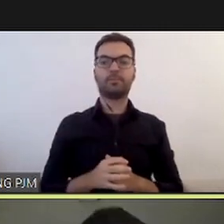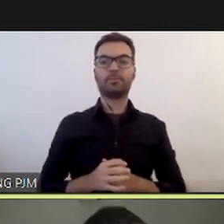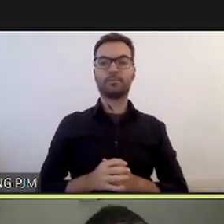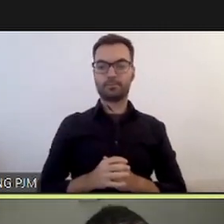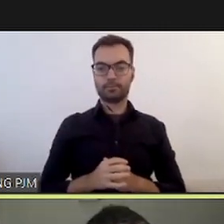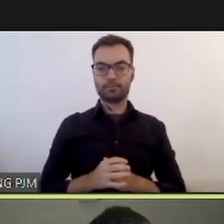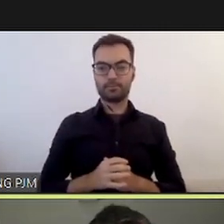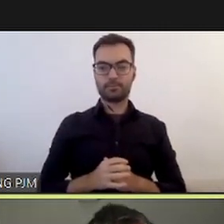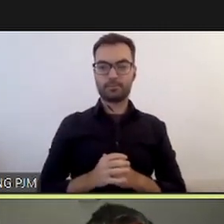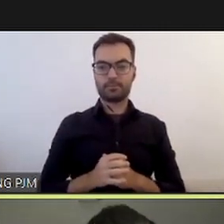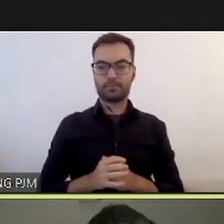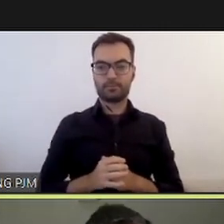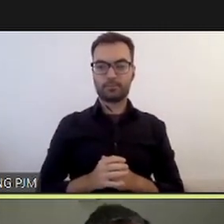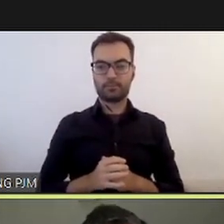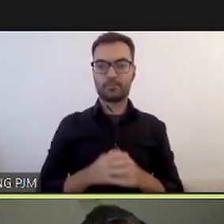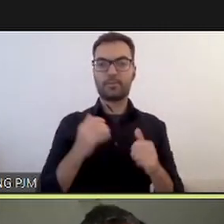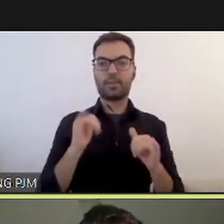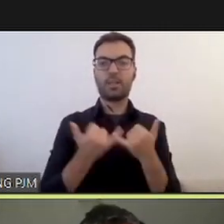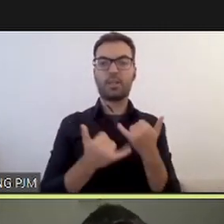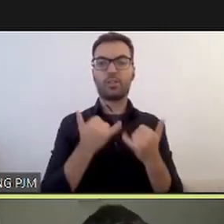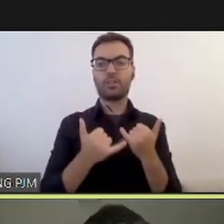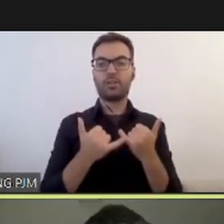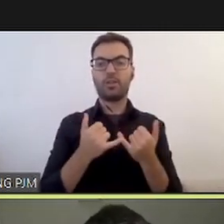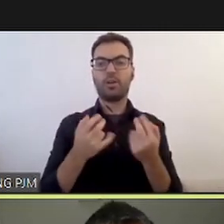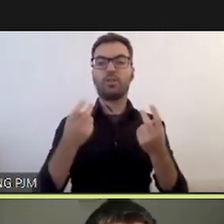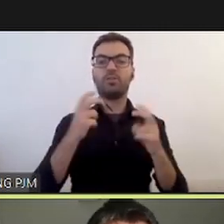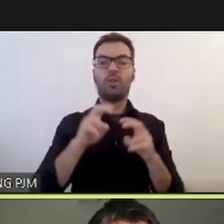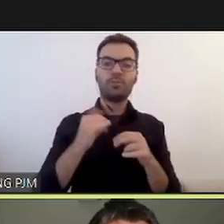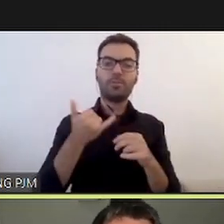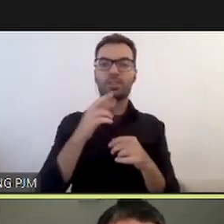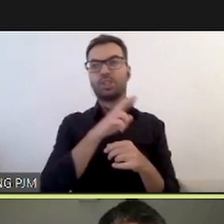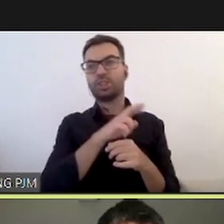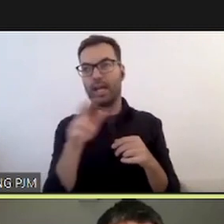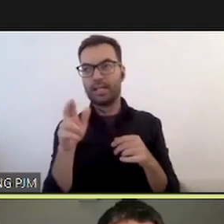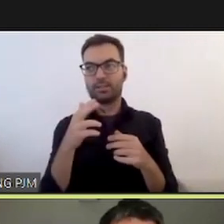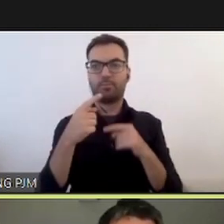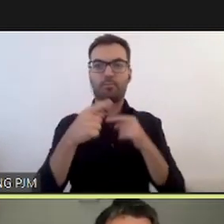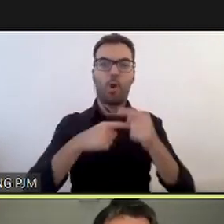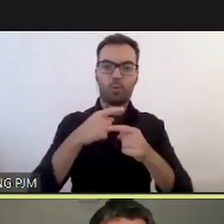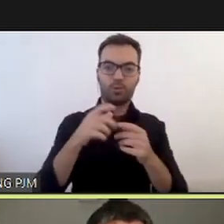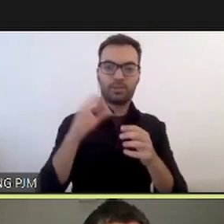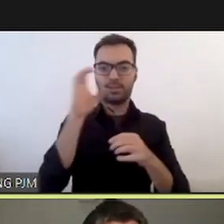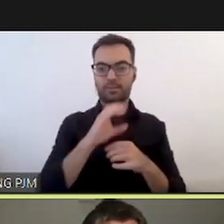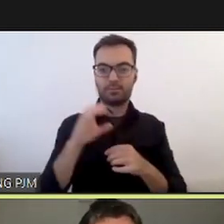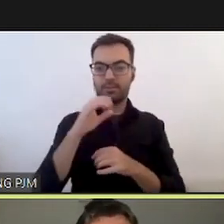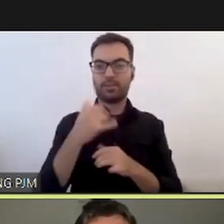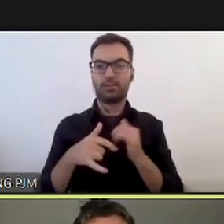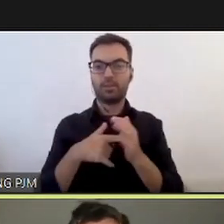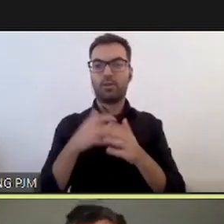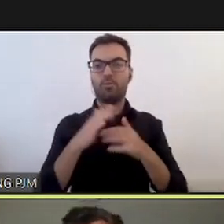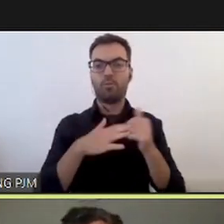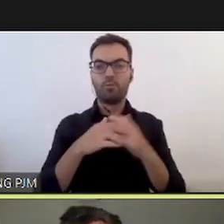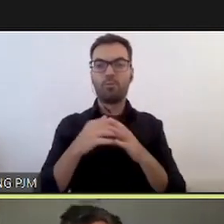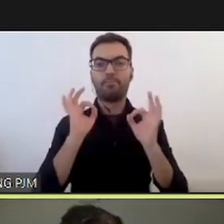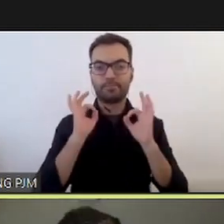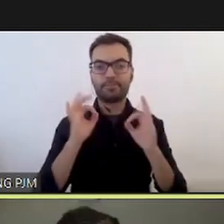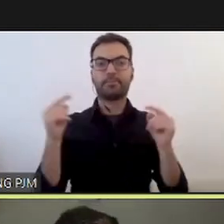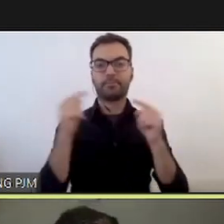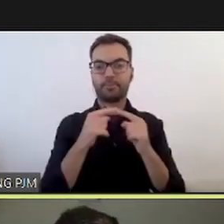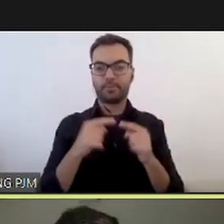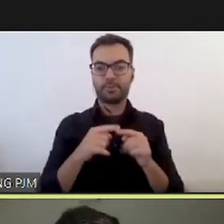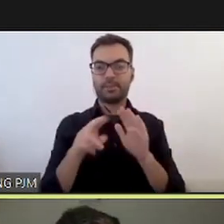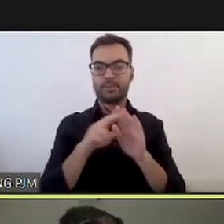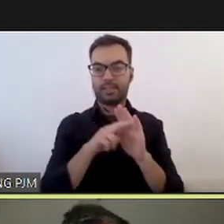And when we building the digital product, and if we build the product according to